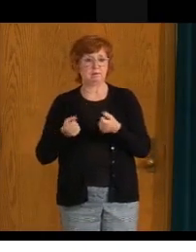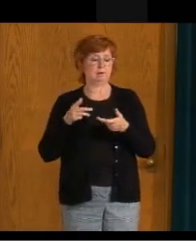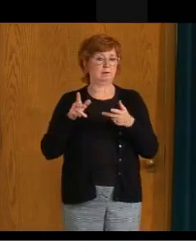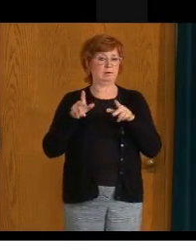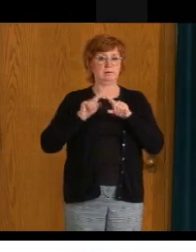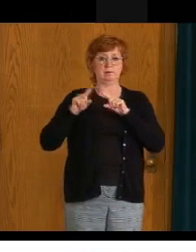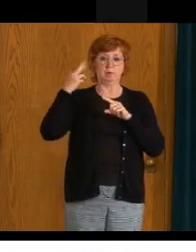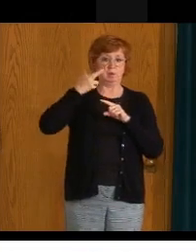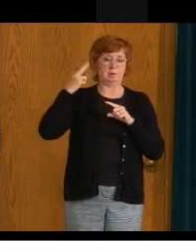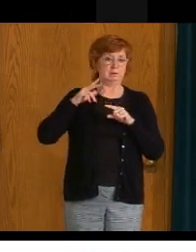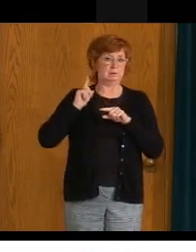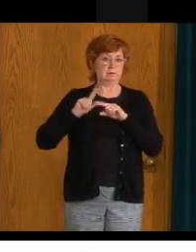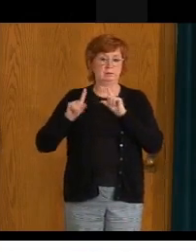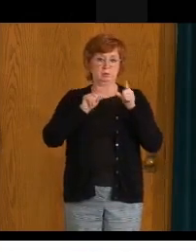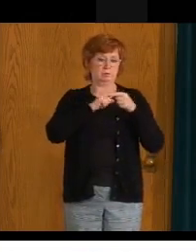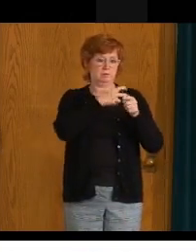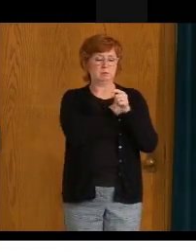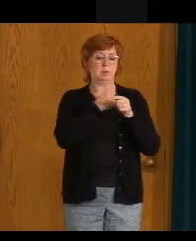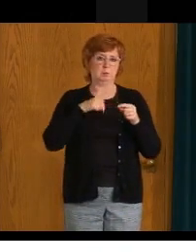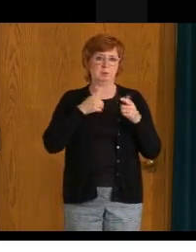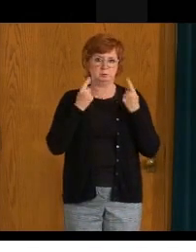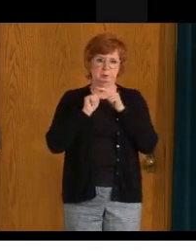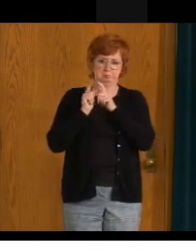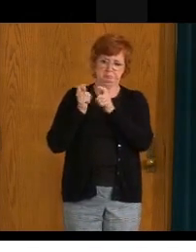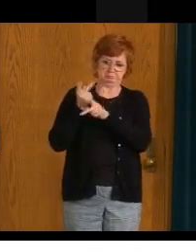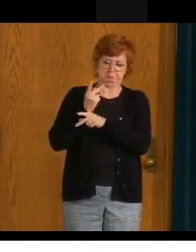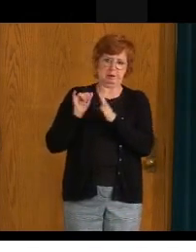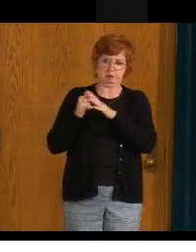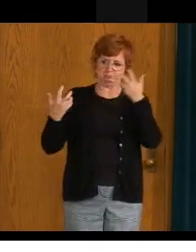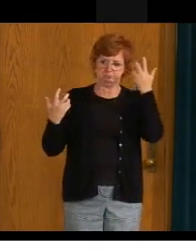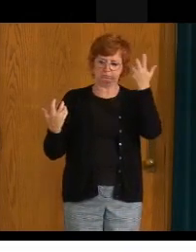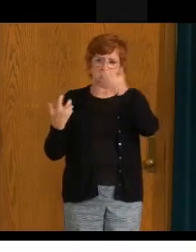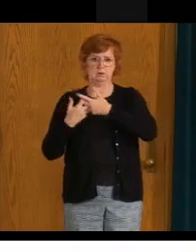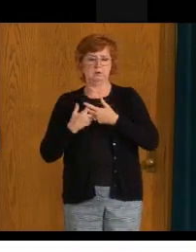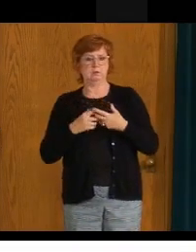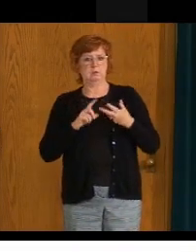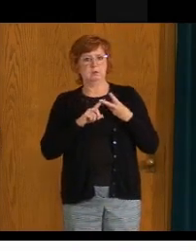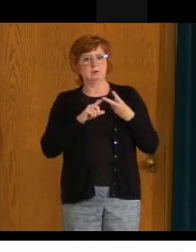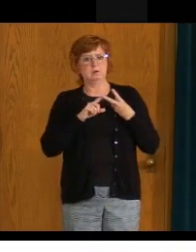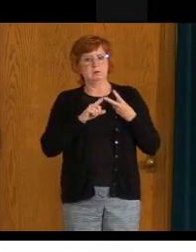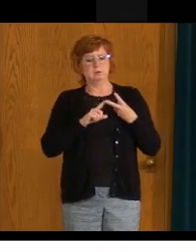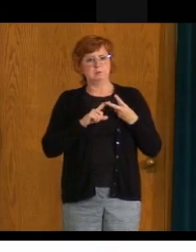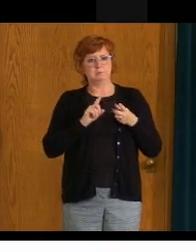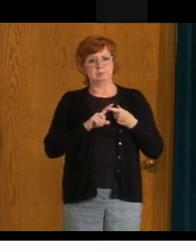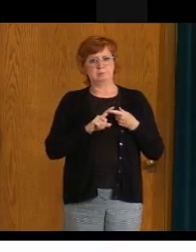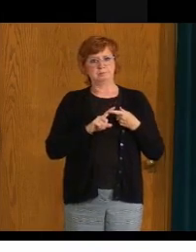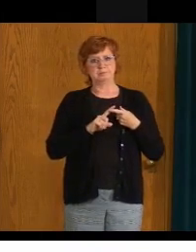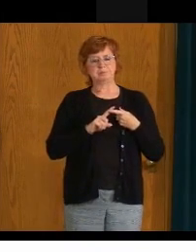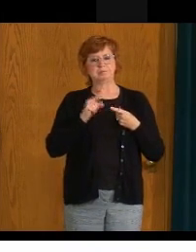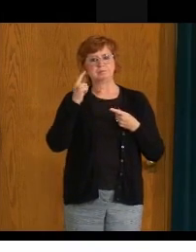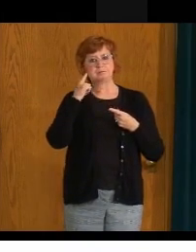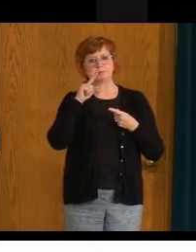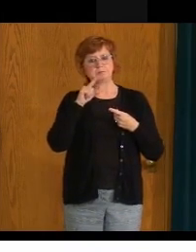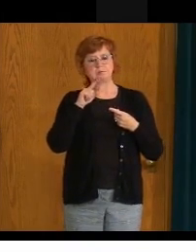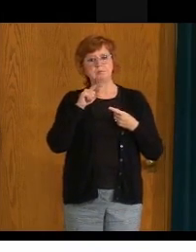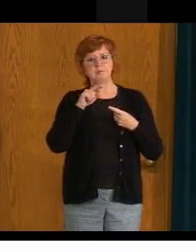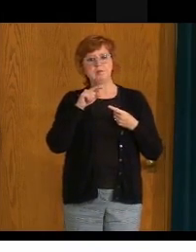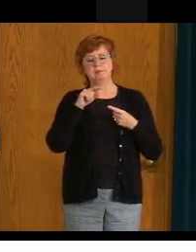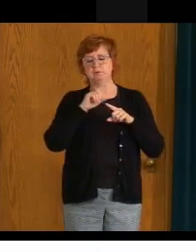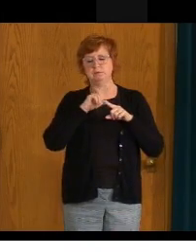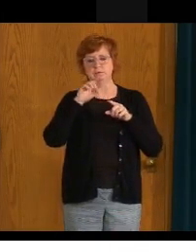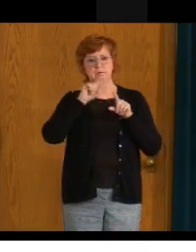and pop-up clinics and outreach clinics that have happened in core neighborhoods and urban centers, but also other areas across the province. We